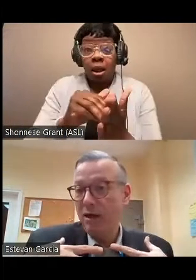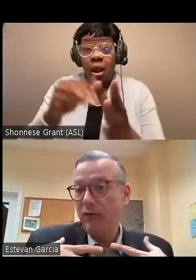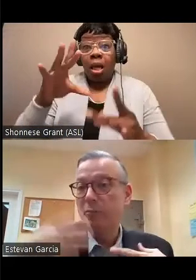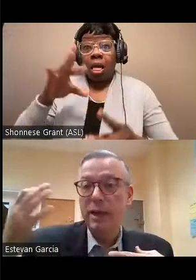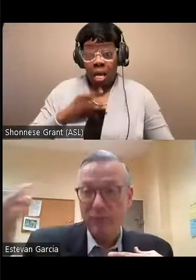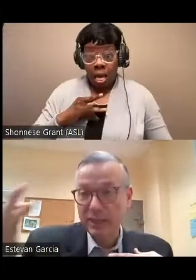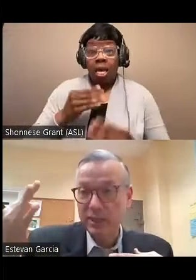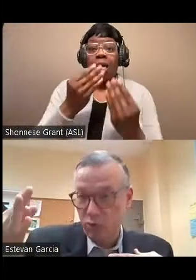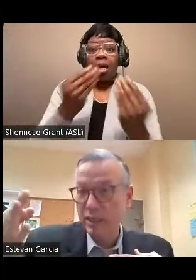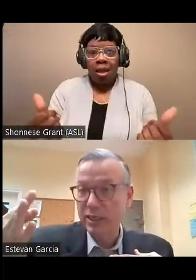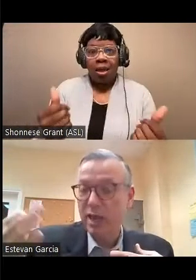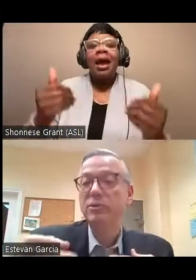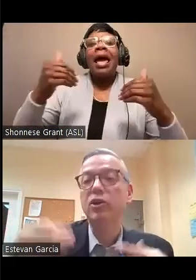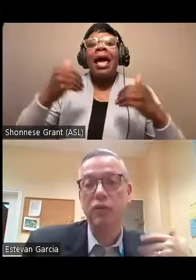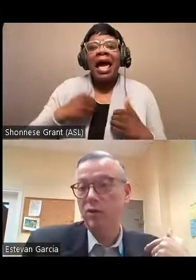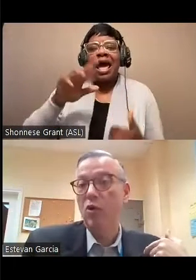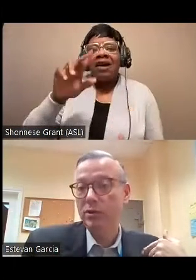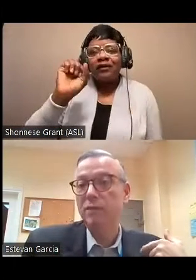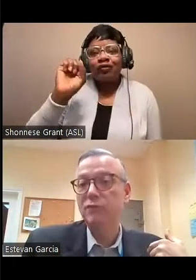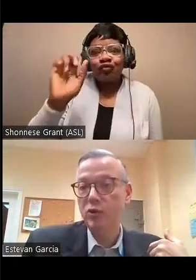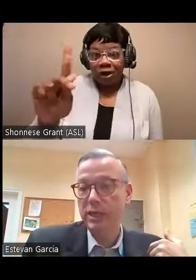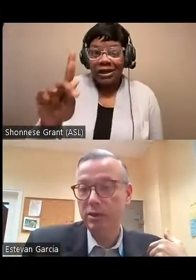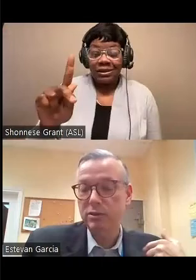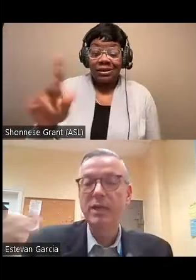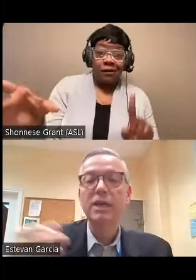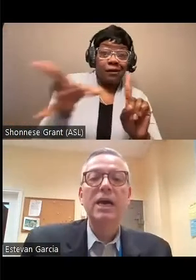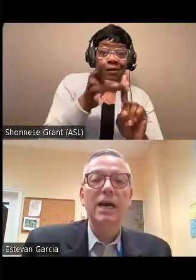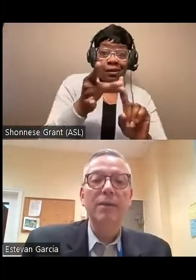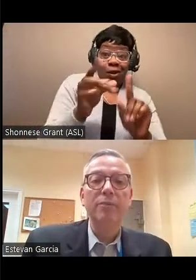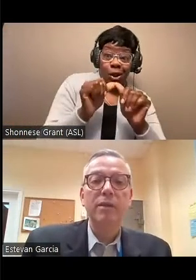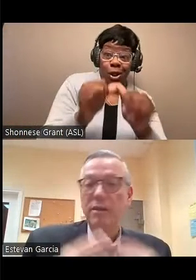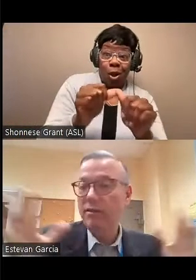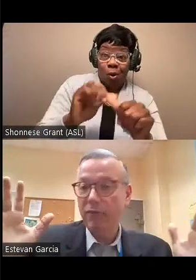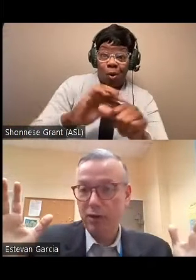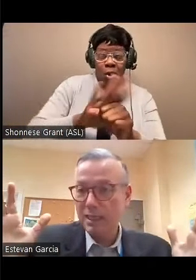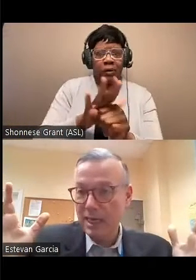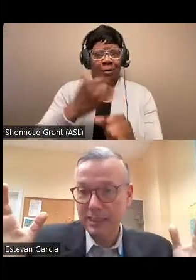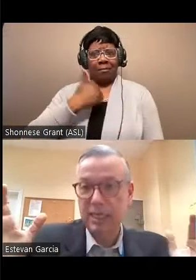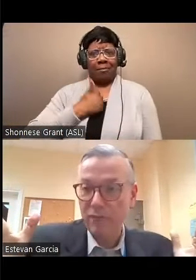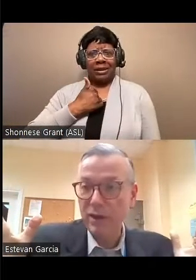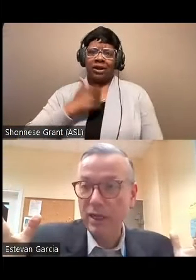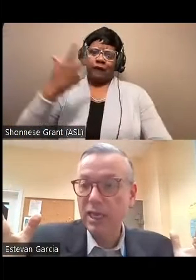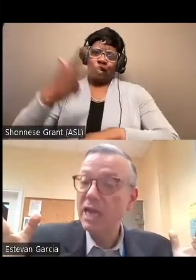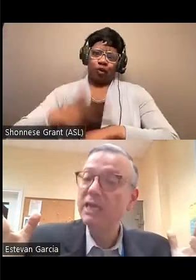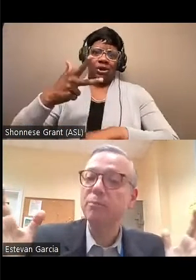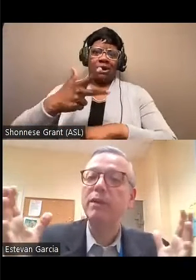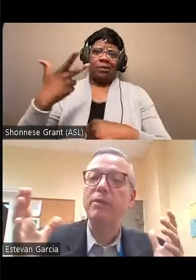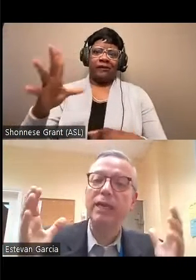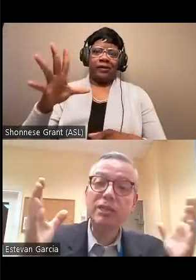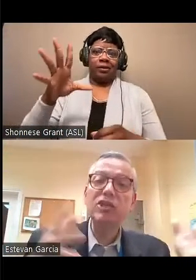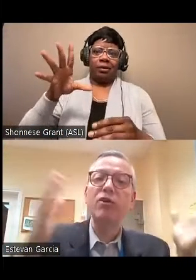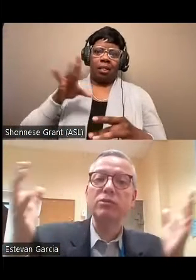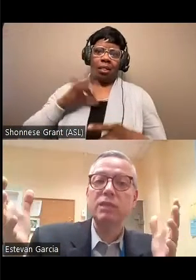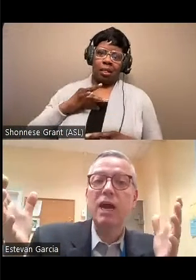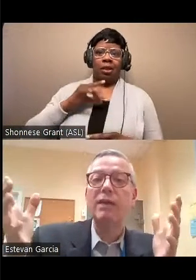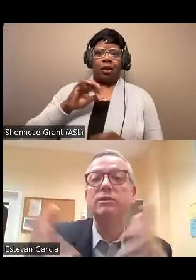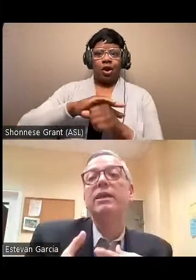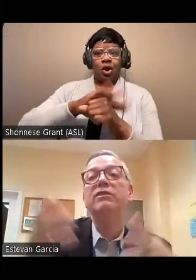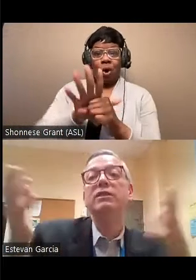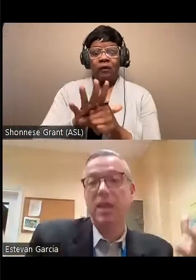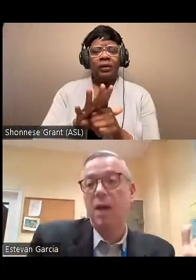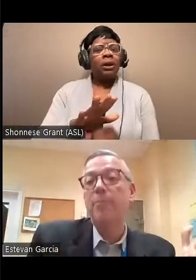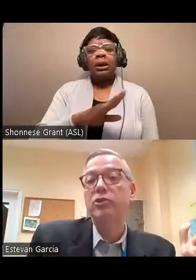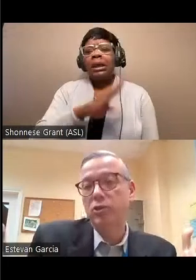I myself have been infected 3 times over the course of 2 years. Never a significant case, but each of those